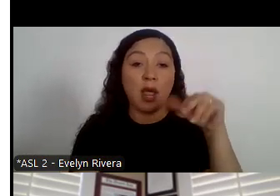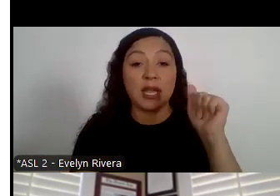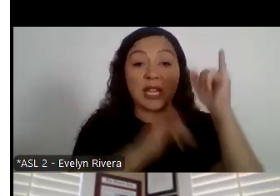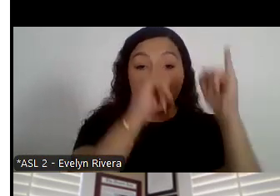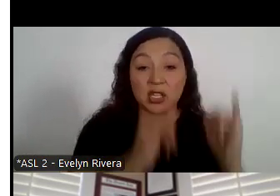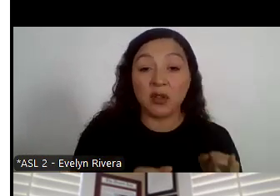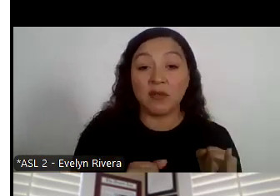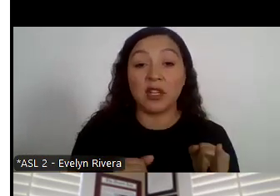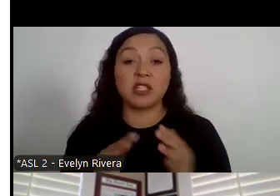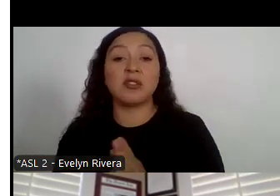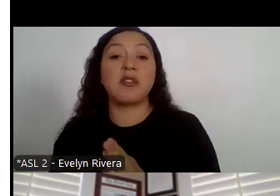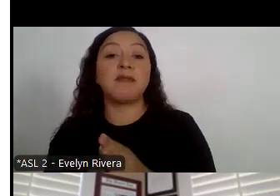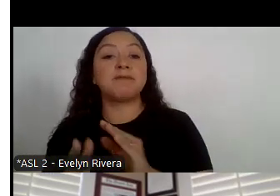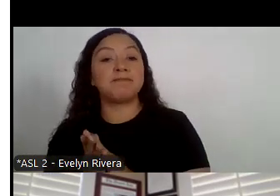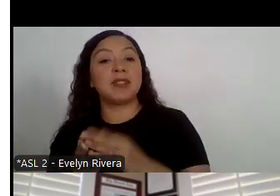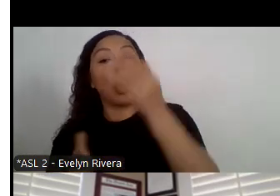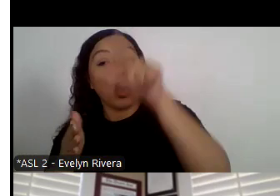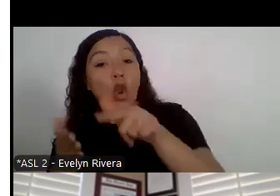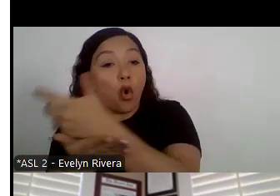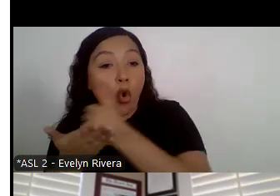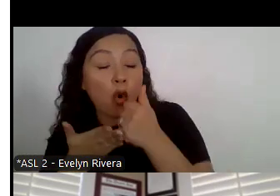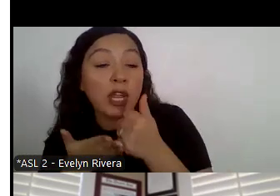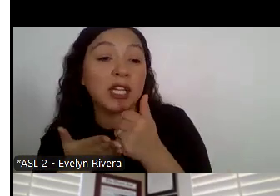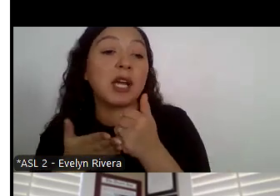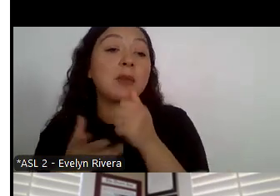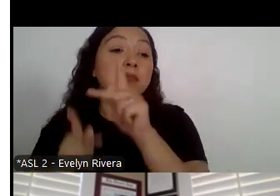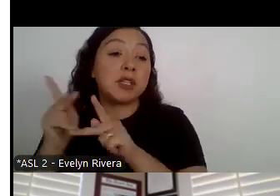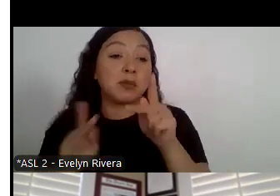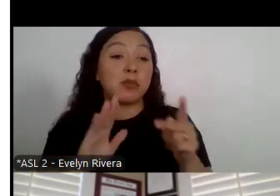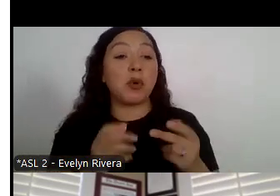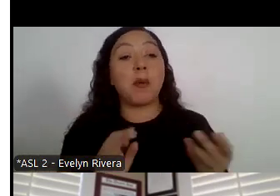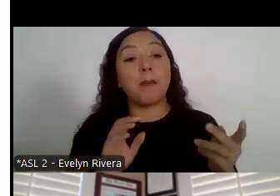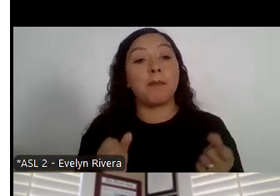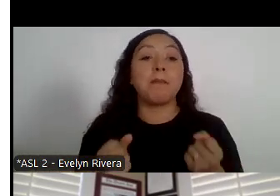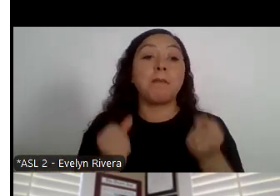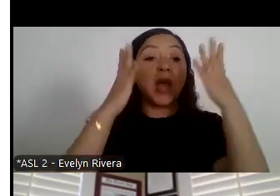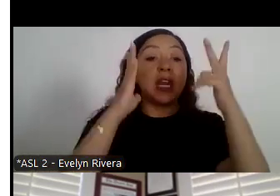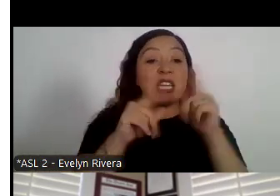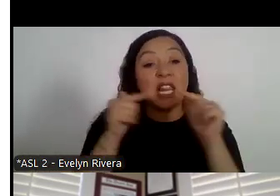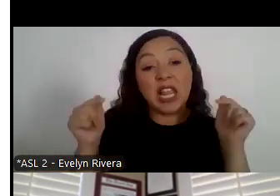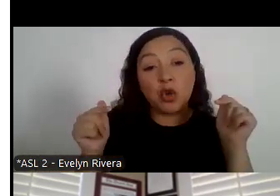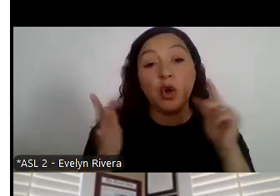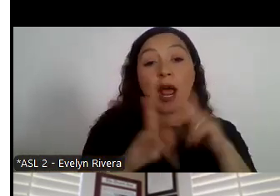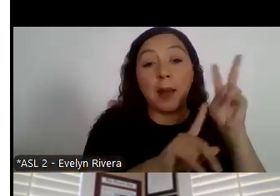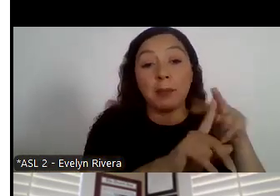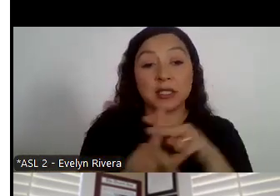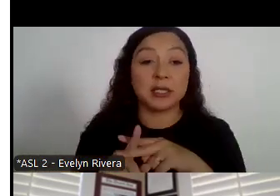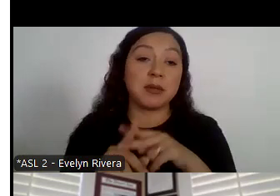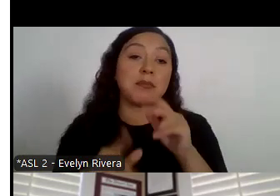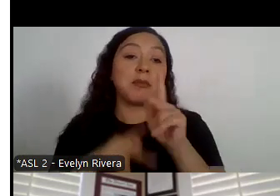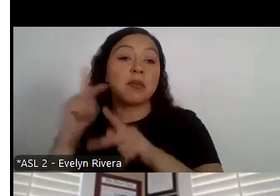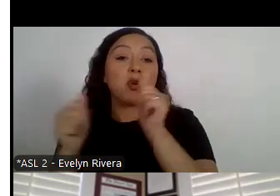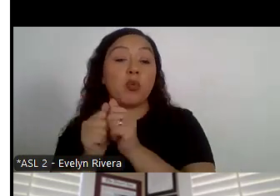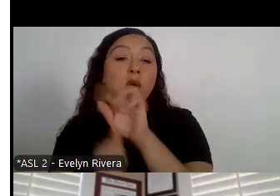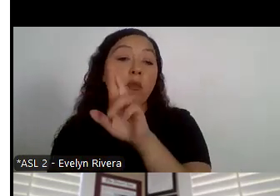multilingual applicants, people from rural, suburban, and urban communities. This wasn't a narrow slice of experience. It